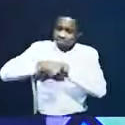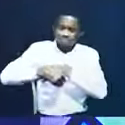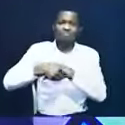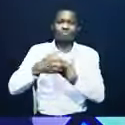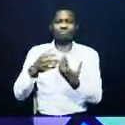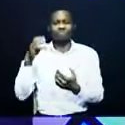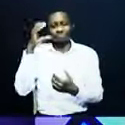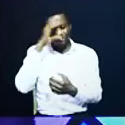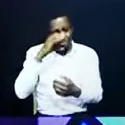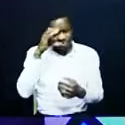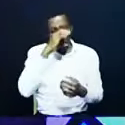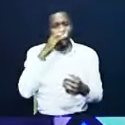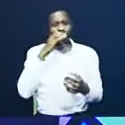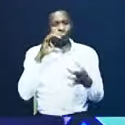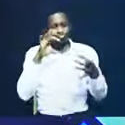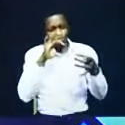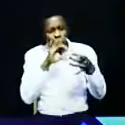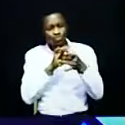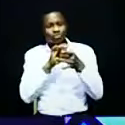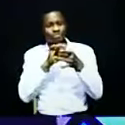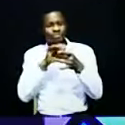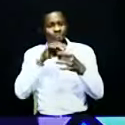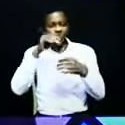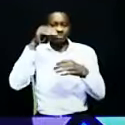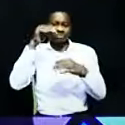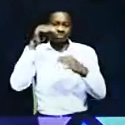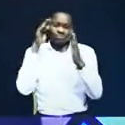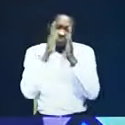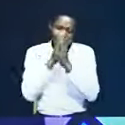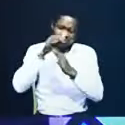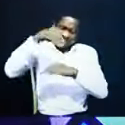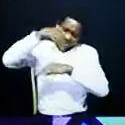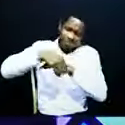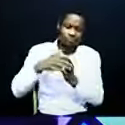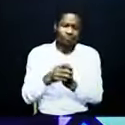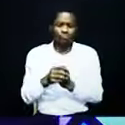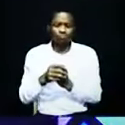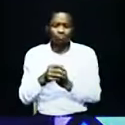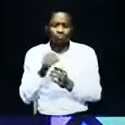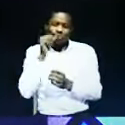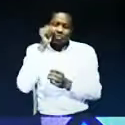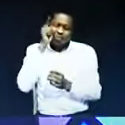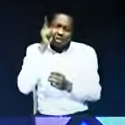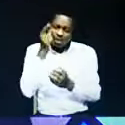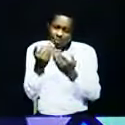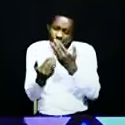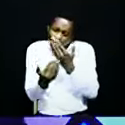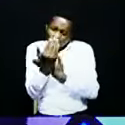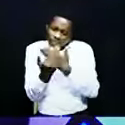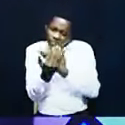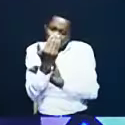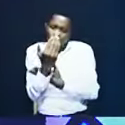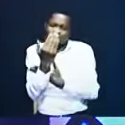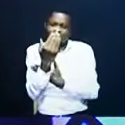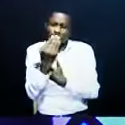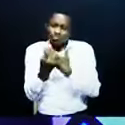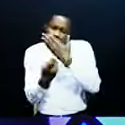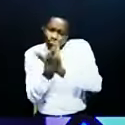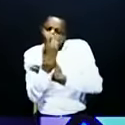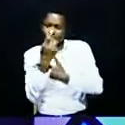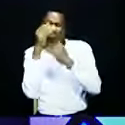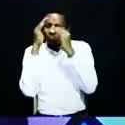Pray. Wake up in the morning and pray. Sorry, Anopa, Anabompa. Study the